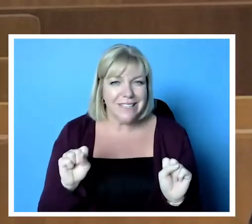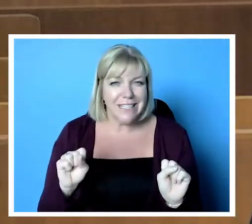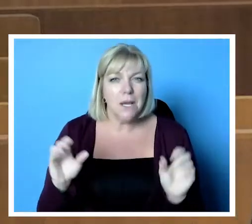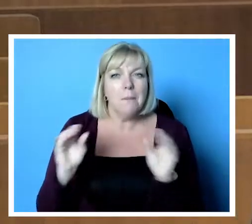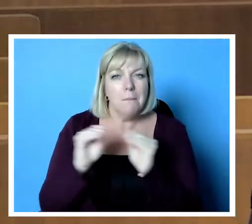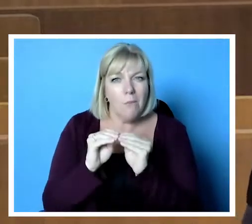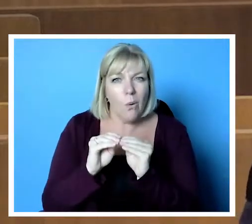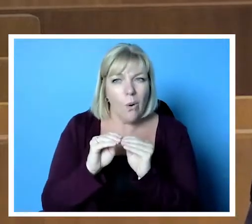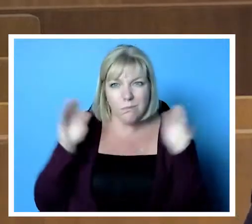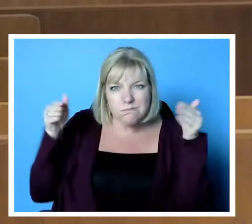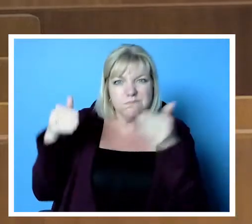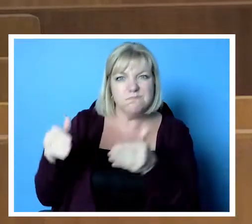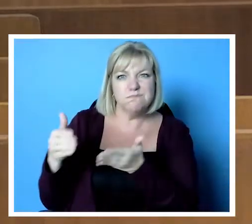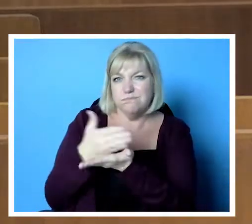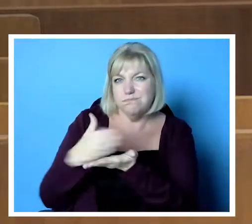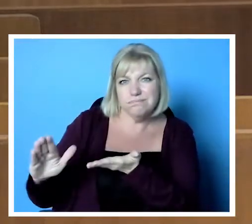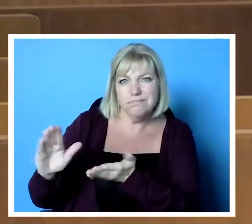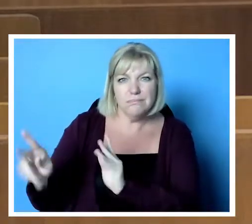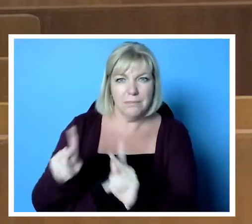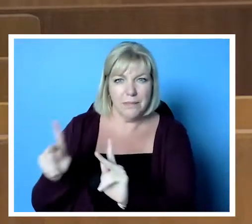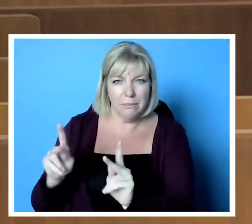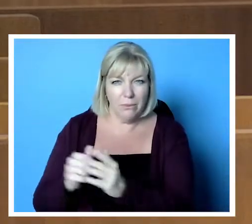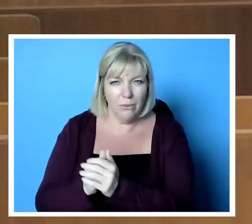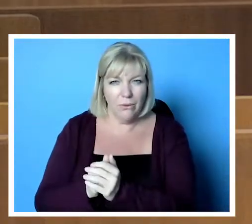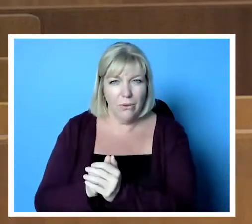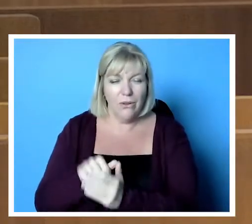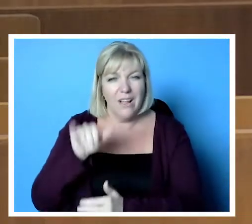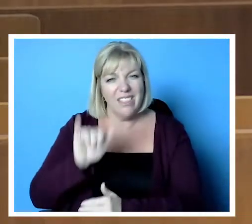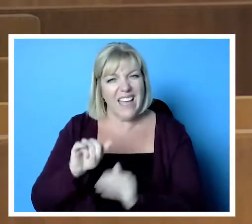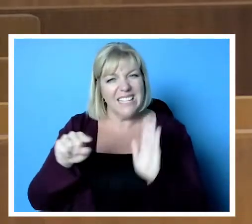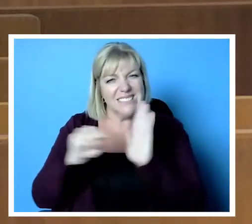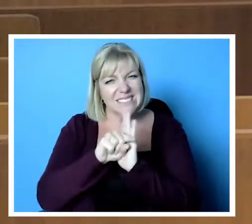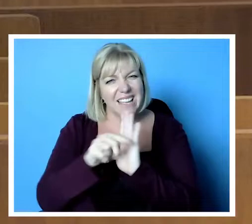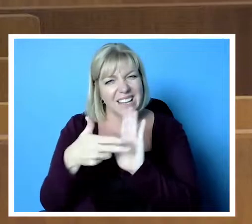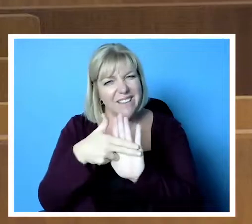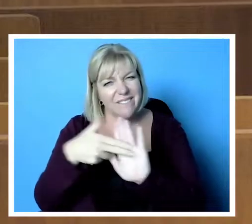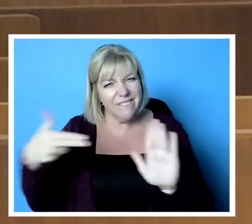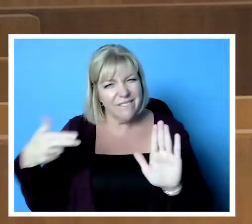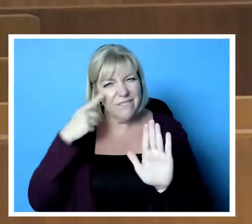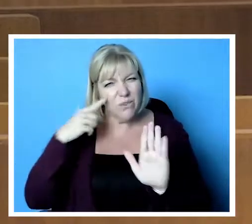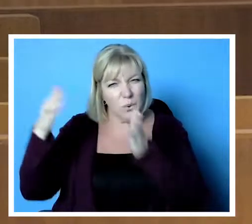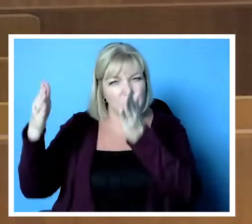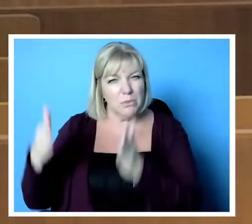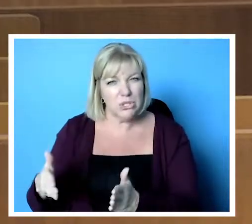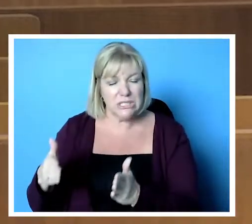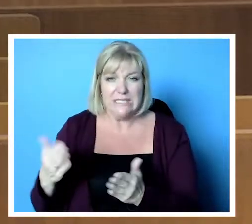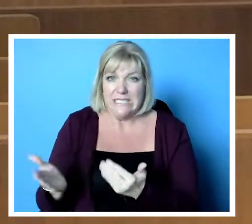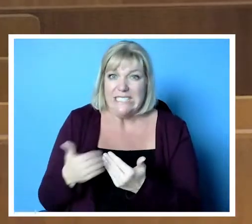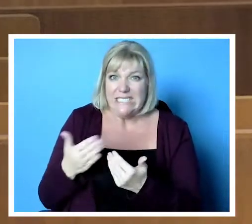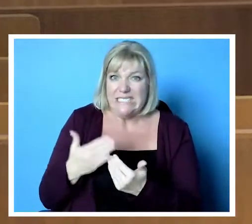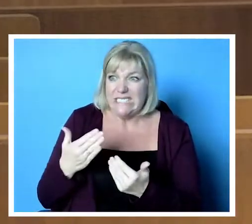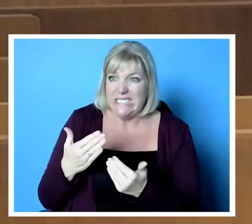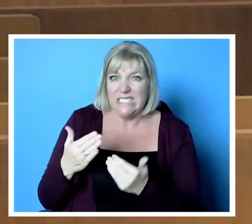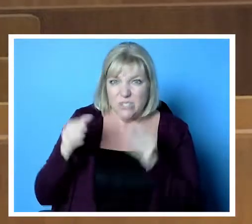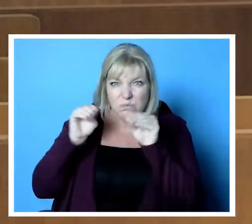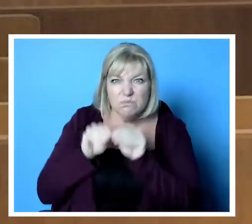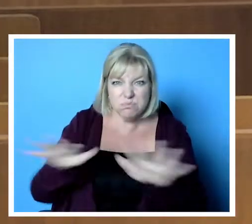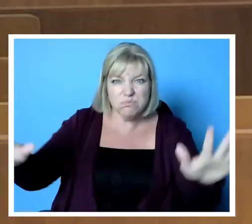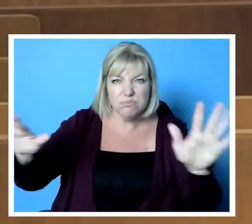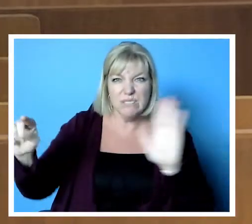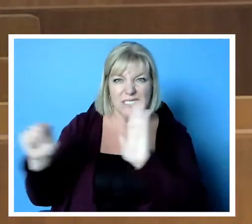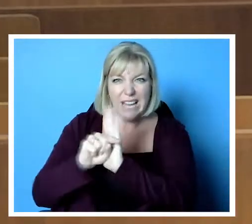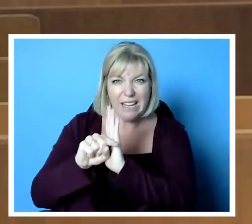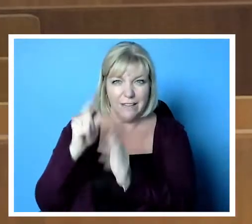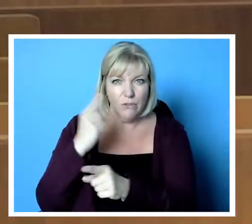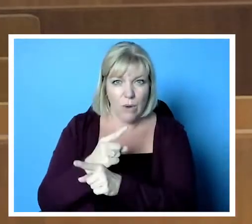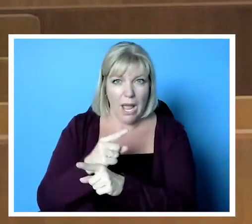people. Social stigmas are very easy to create, and they're very hard to eradicate.